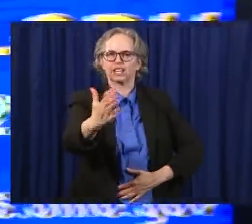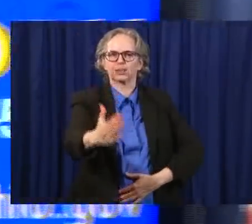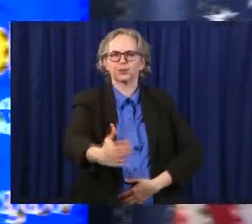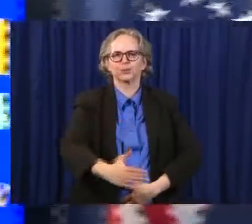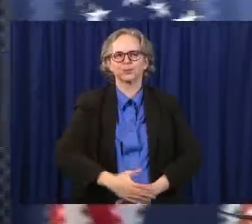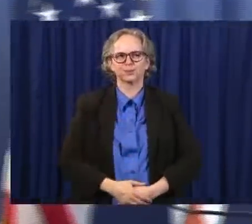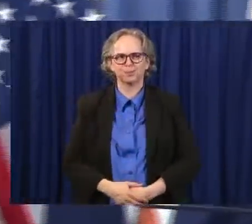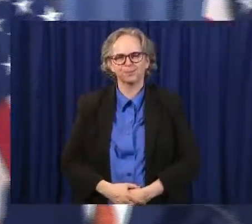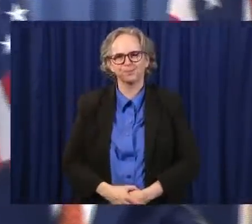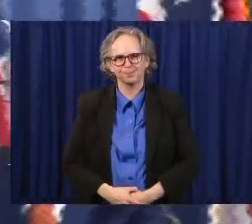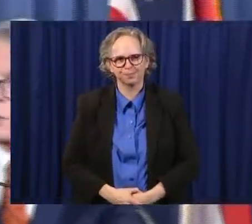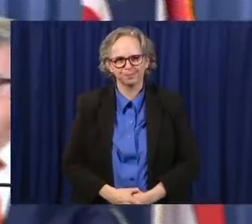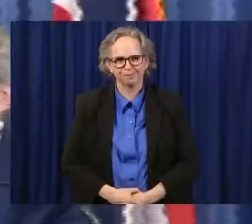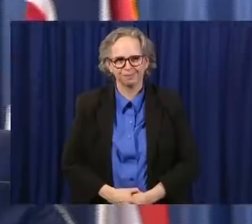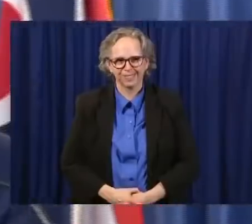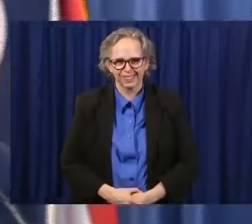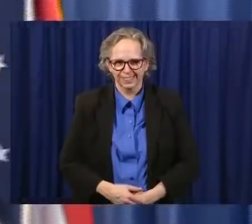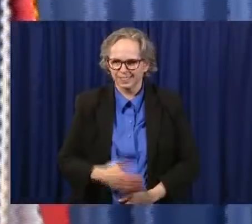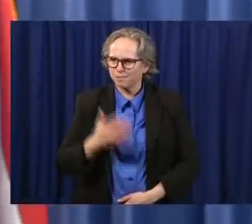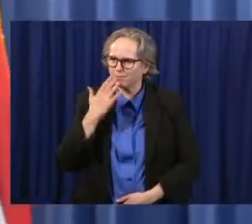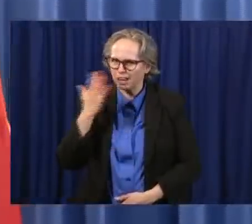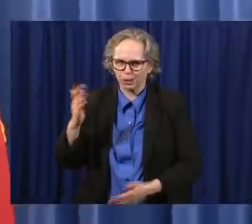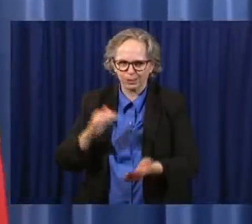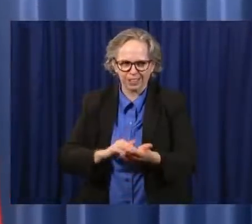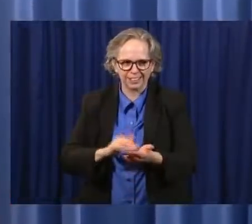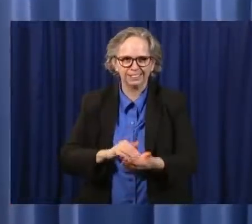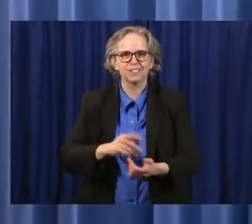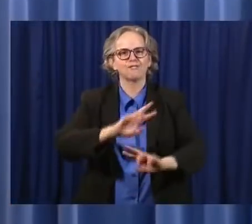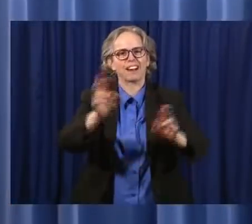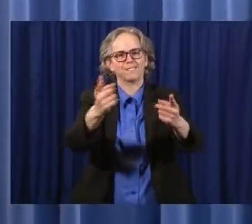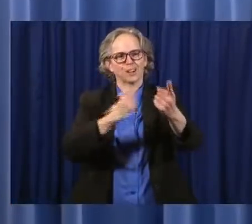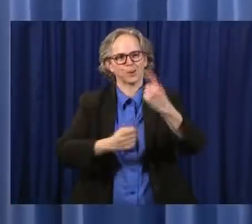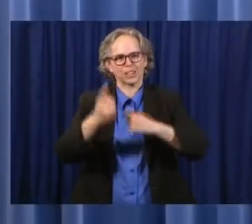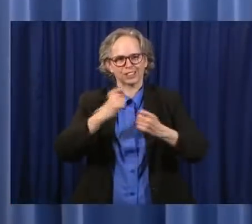Dr. Acton. Looks like Mr. Oddie is